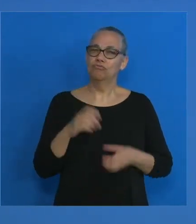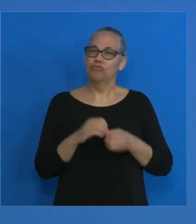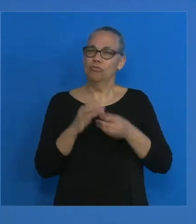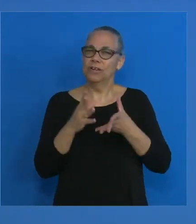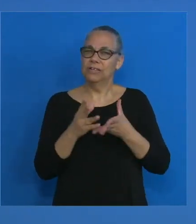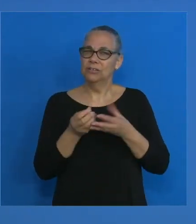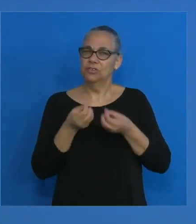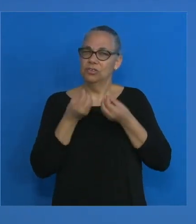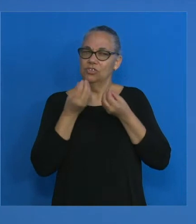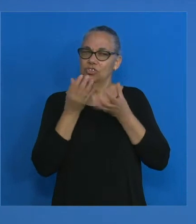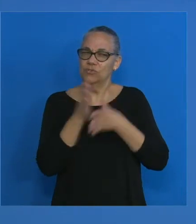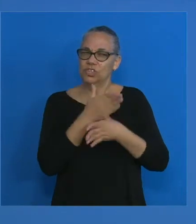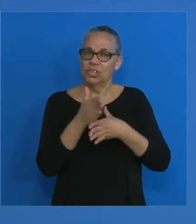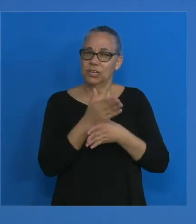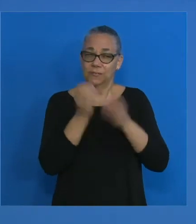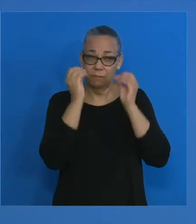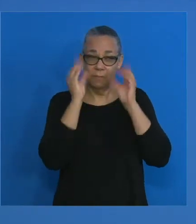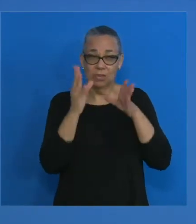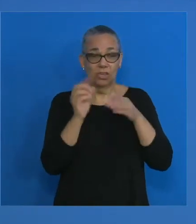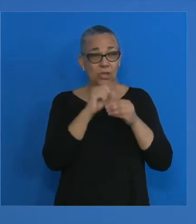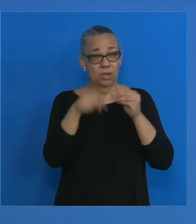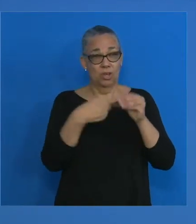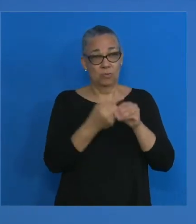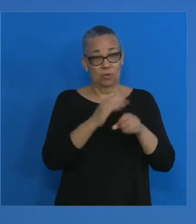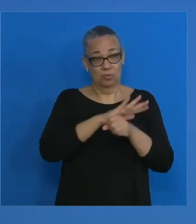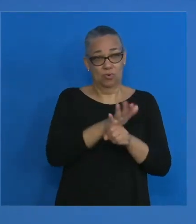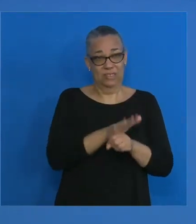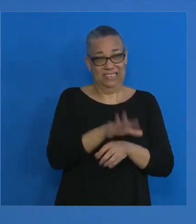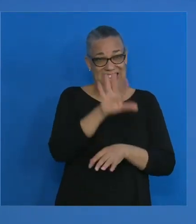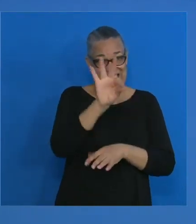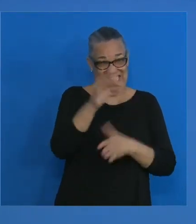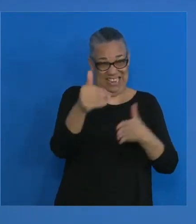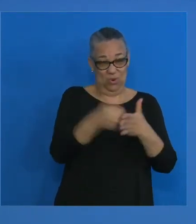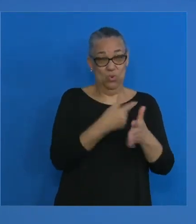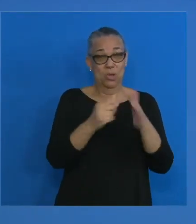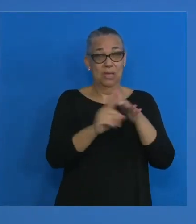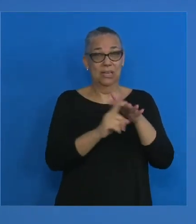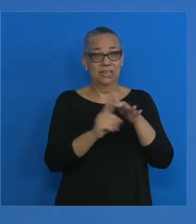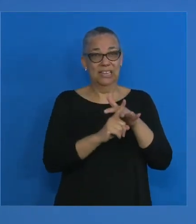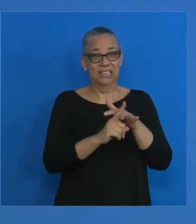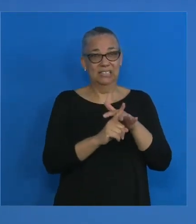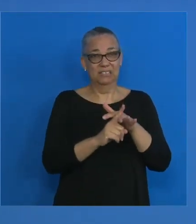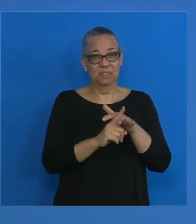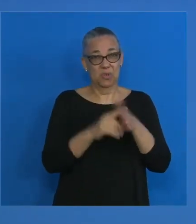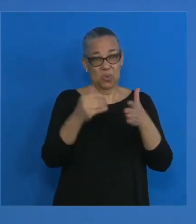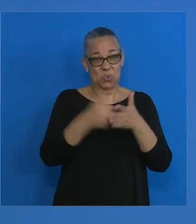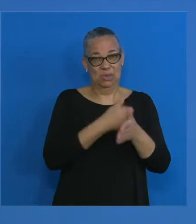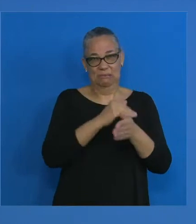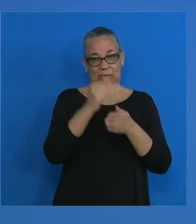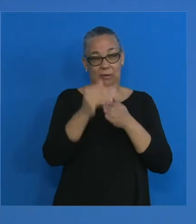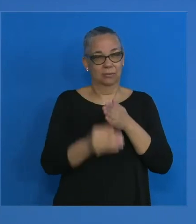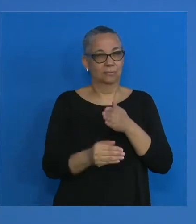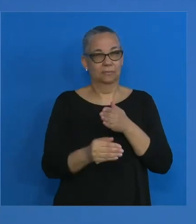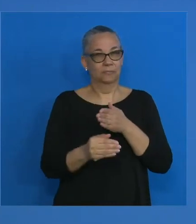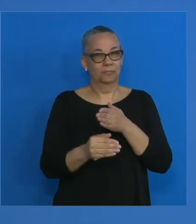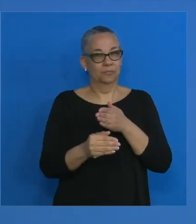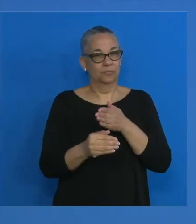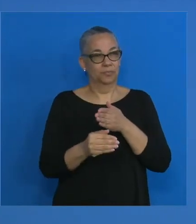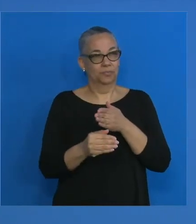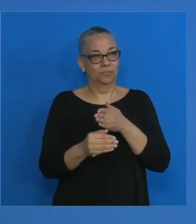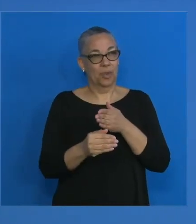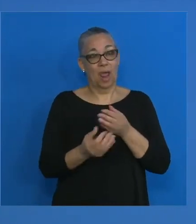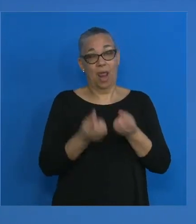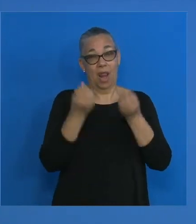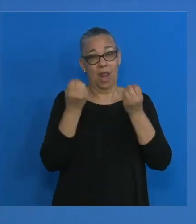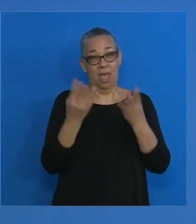regarding COVID. The rates seem to be going up. 9 new cases confirmed over the weekend, if I recall correctly. A lot